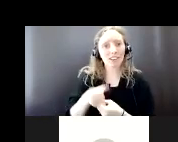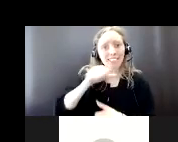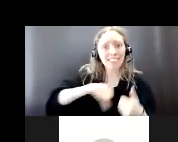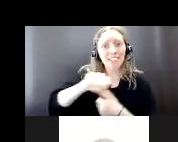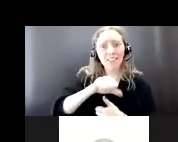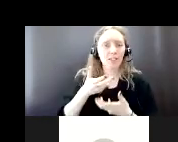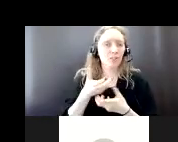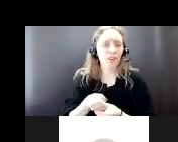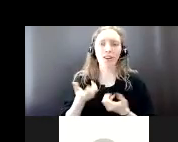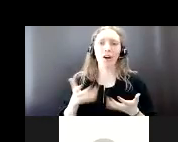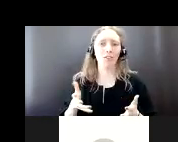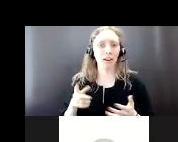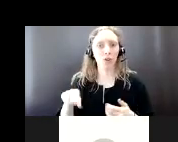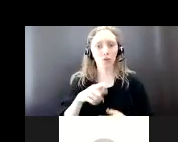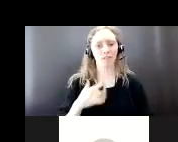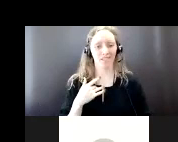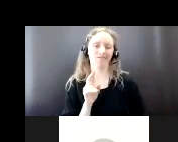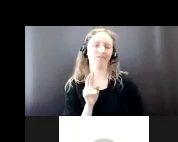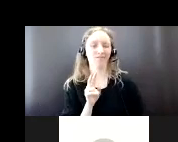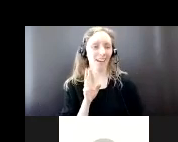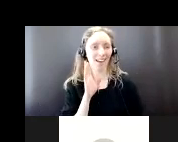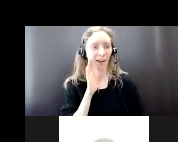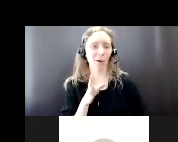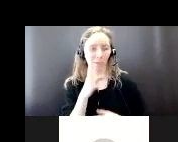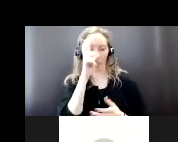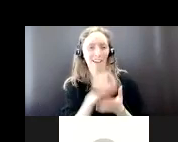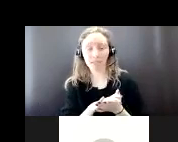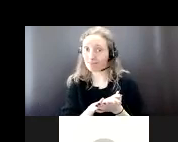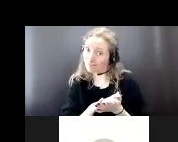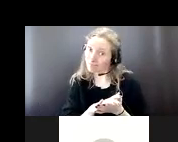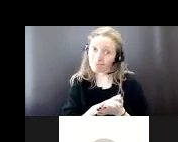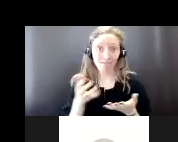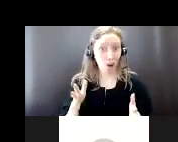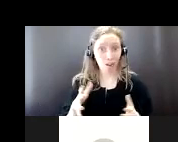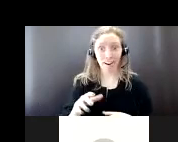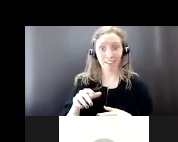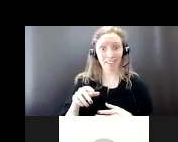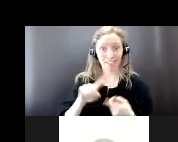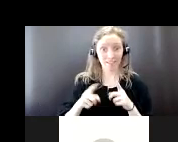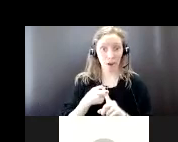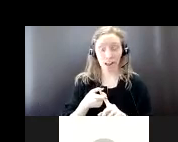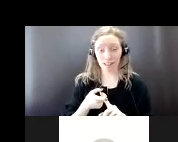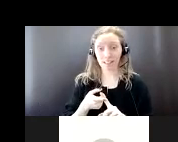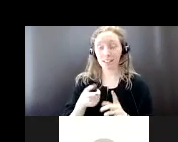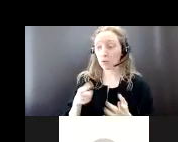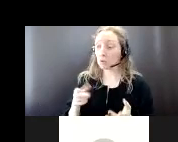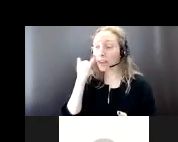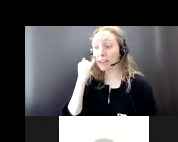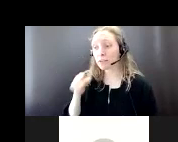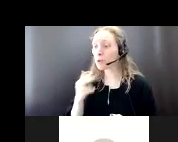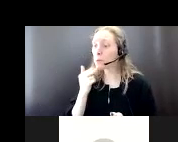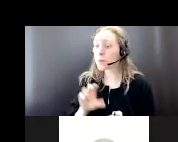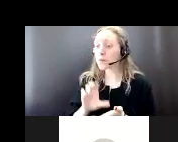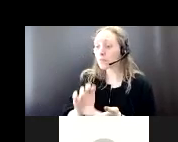opportunity. You can make oodles of money if you just invest $5,000. Some people might say, great, they